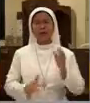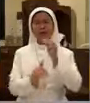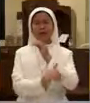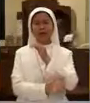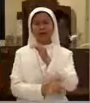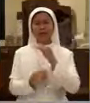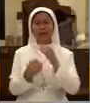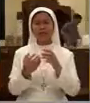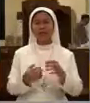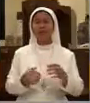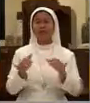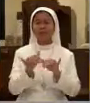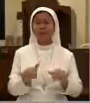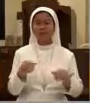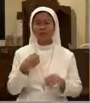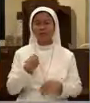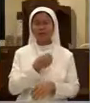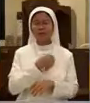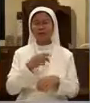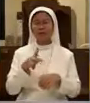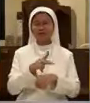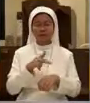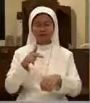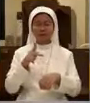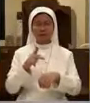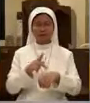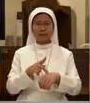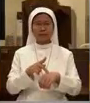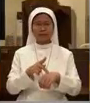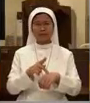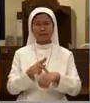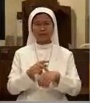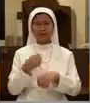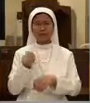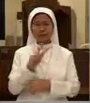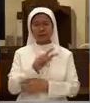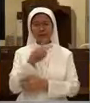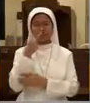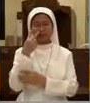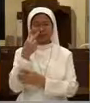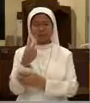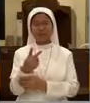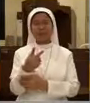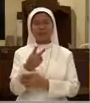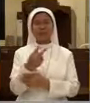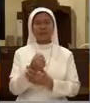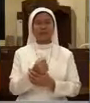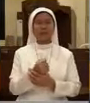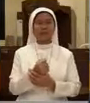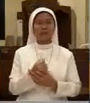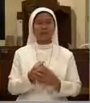including our own beloved Philippines, we see